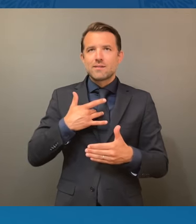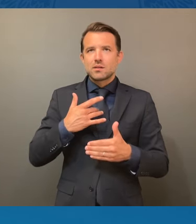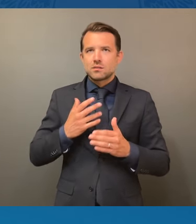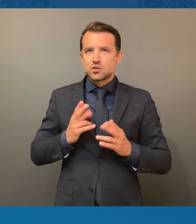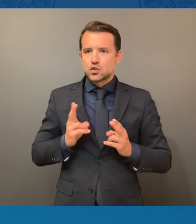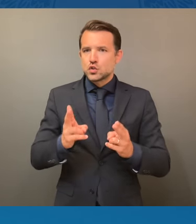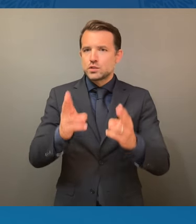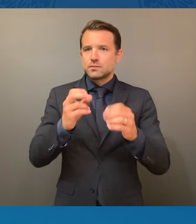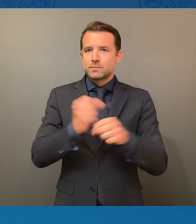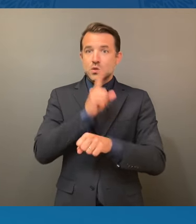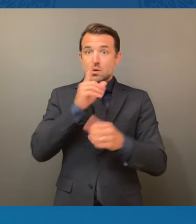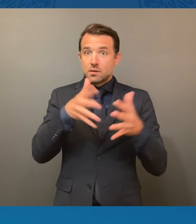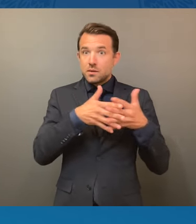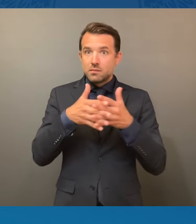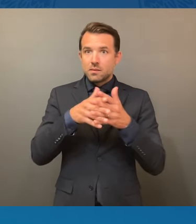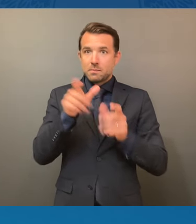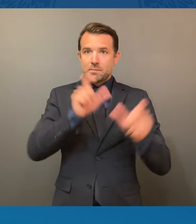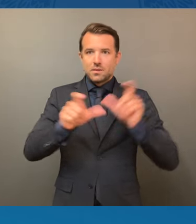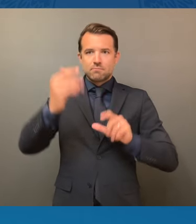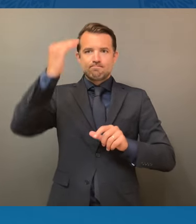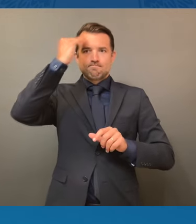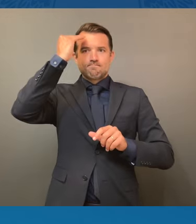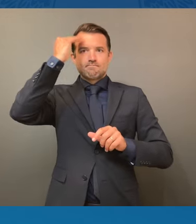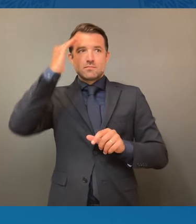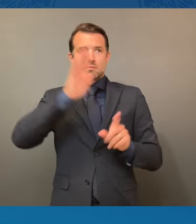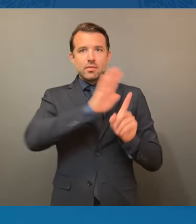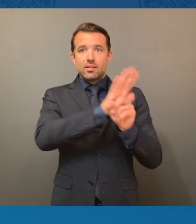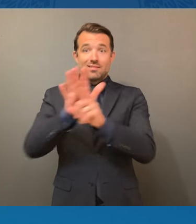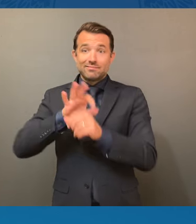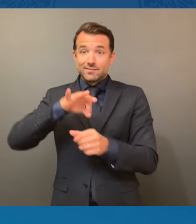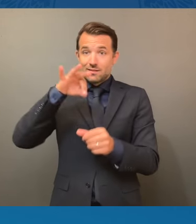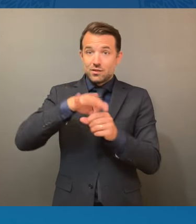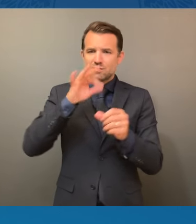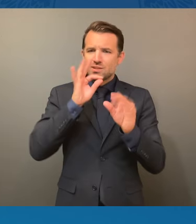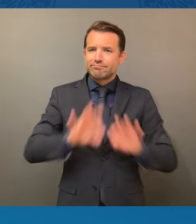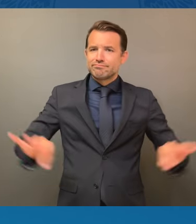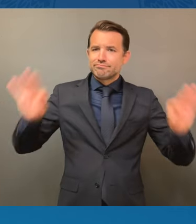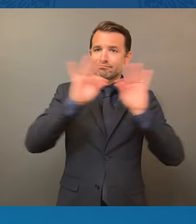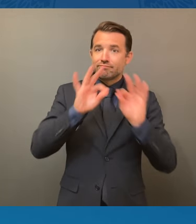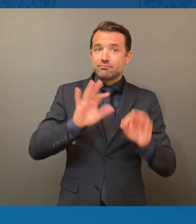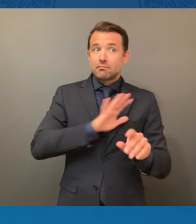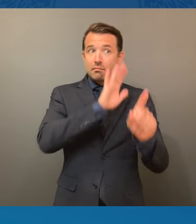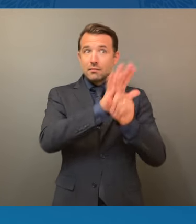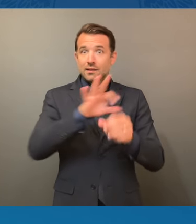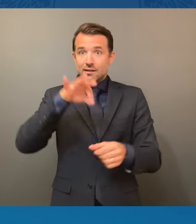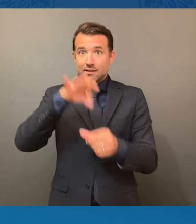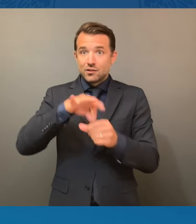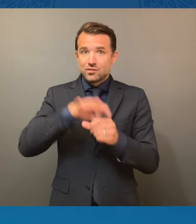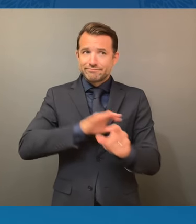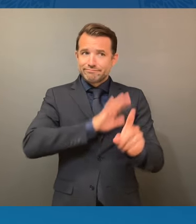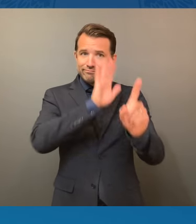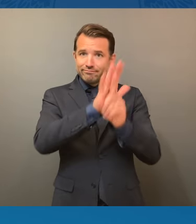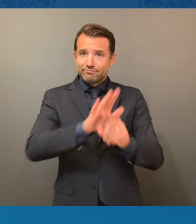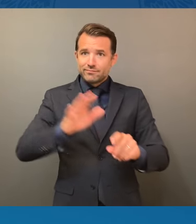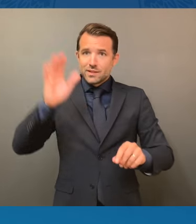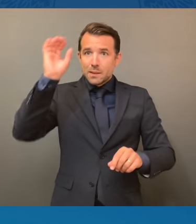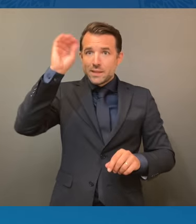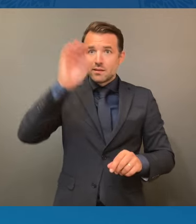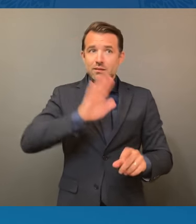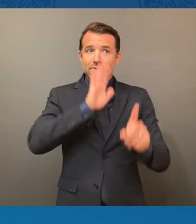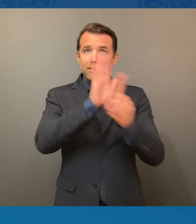know their vote matters. It is their voice. That the right to vote is something that the leaders of